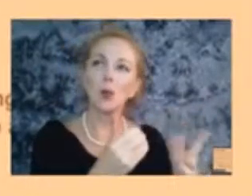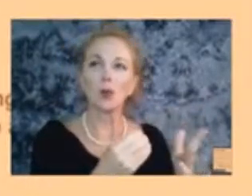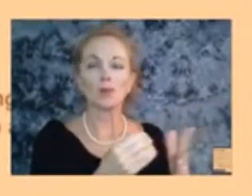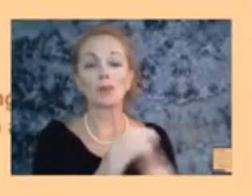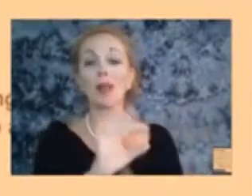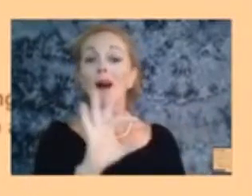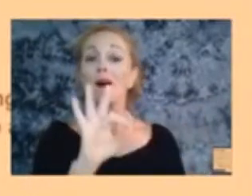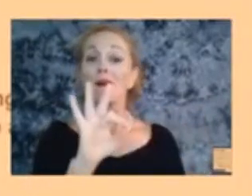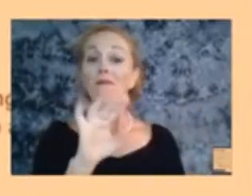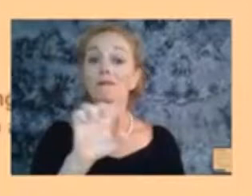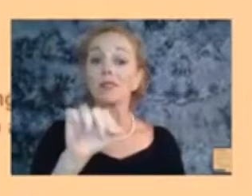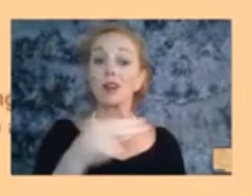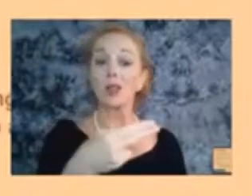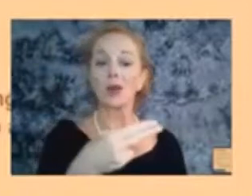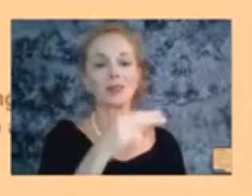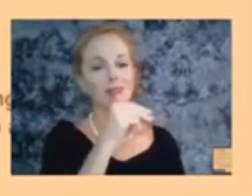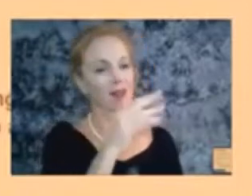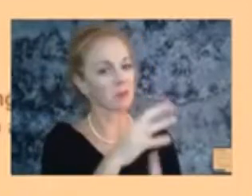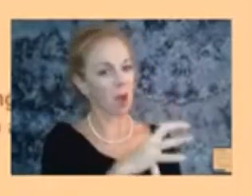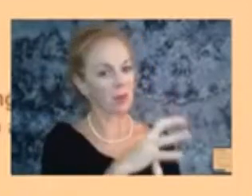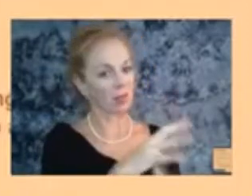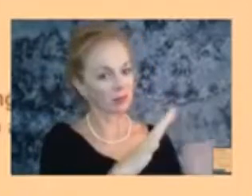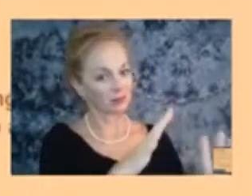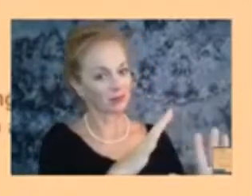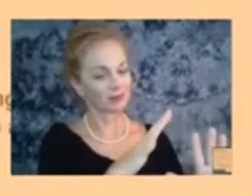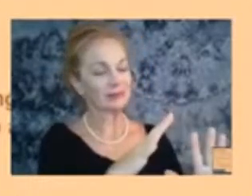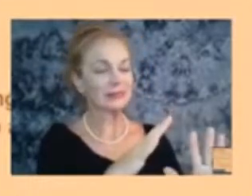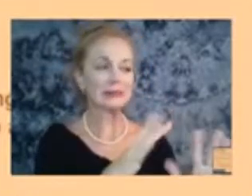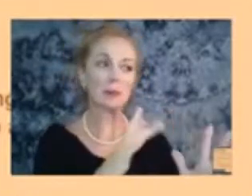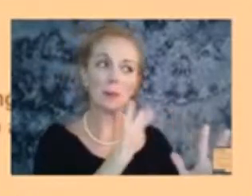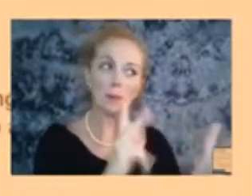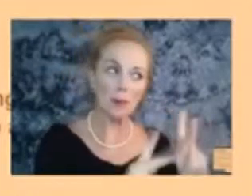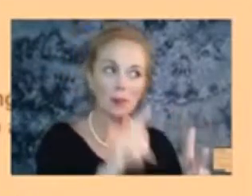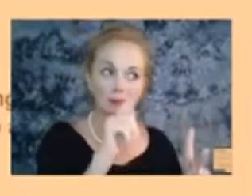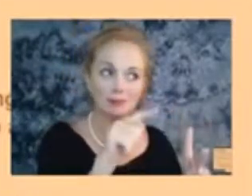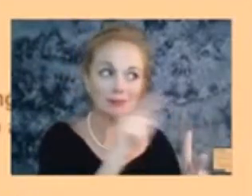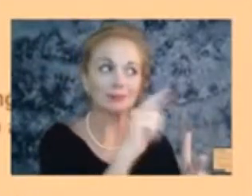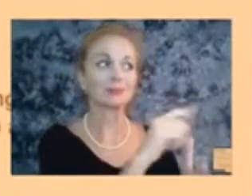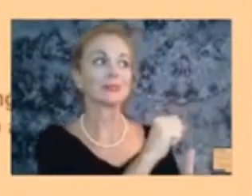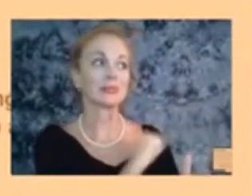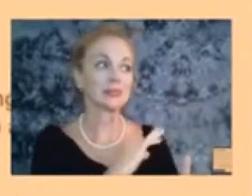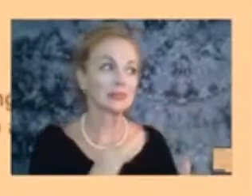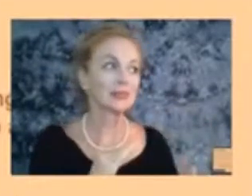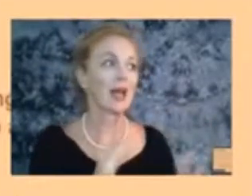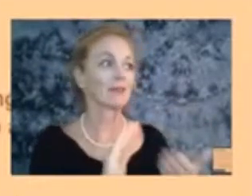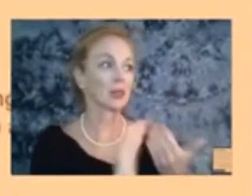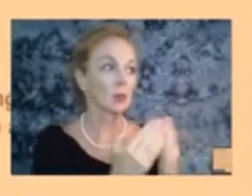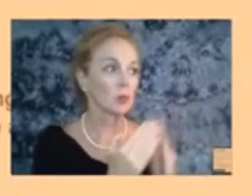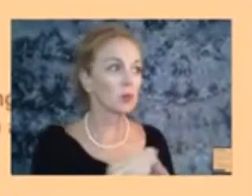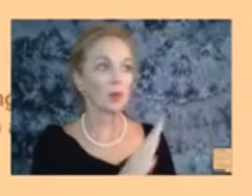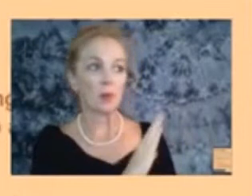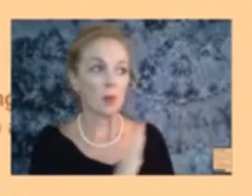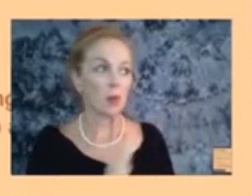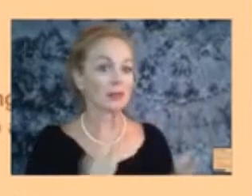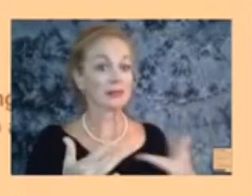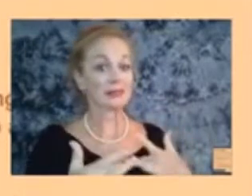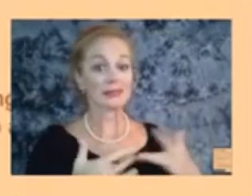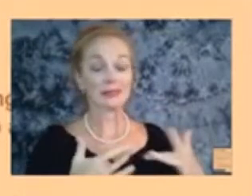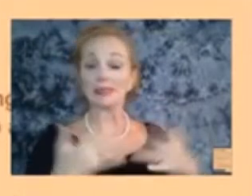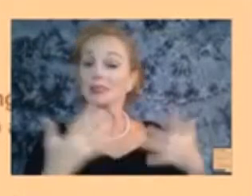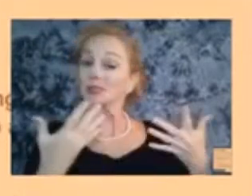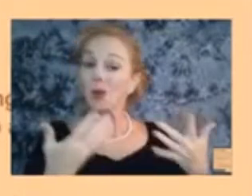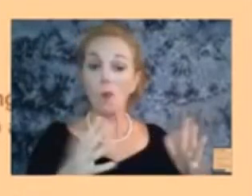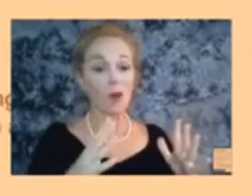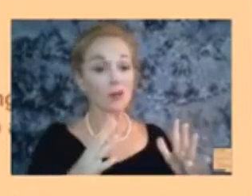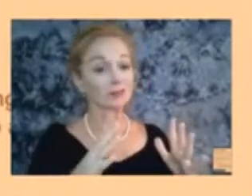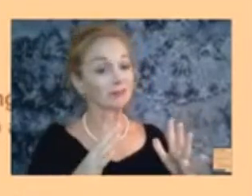not a popular topic, and I know it causes concern among staff and the community and this board, we don't really want to go there, but by doing